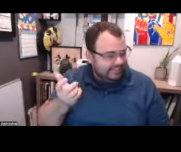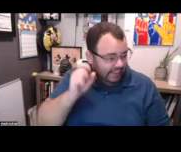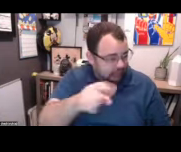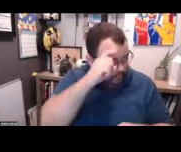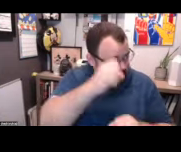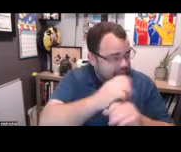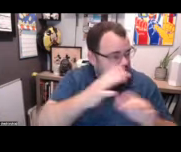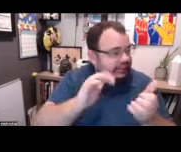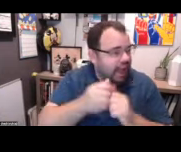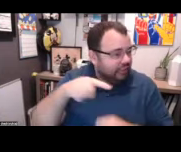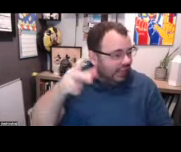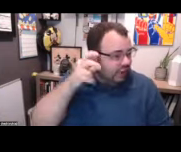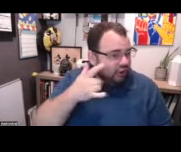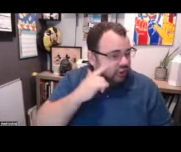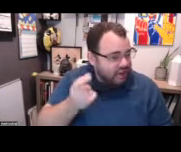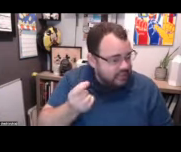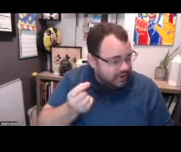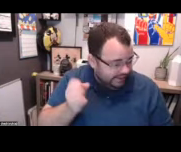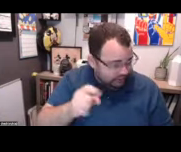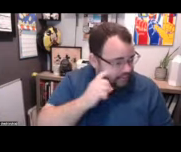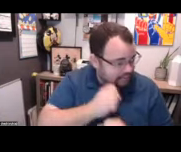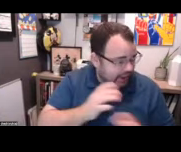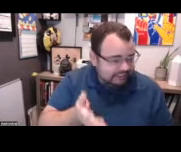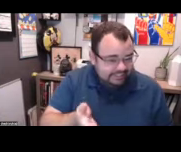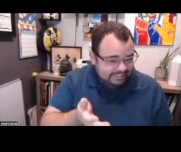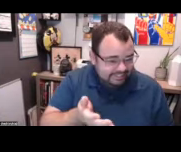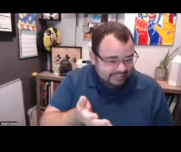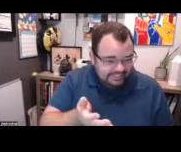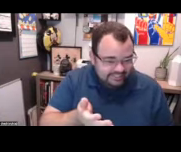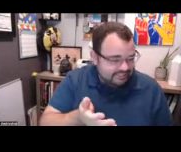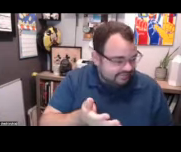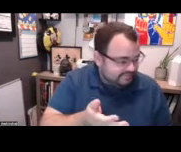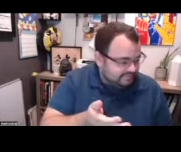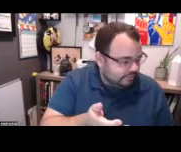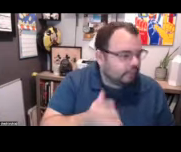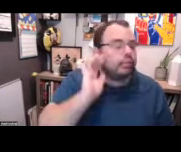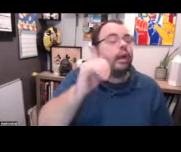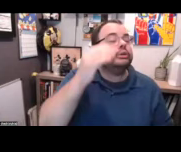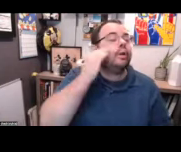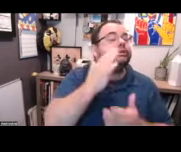person's hearing look like? Can you imagine that?